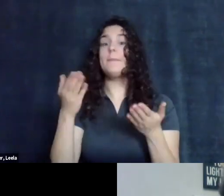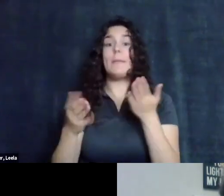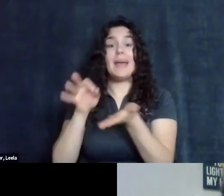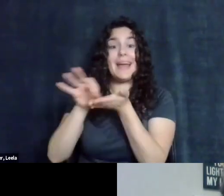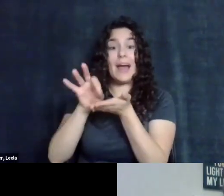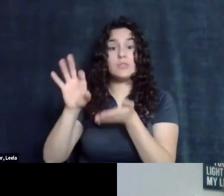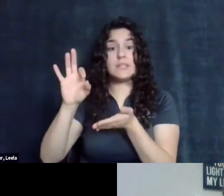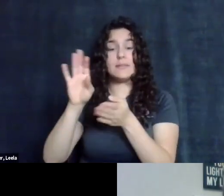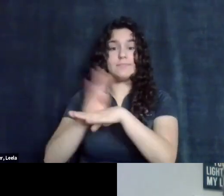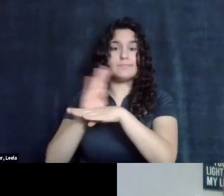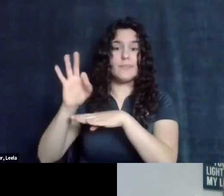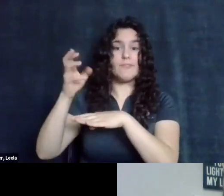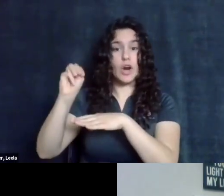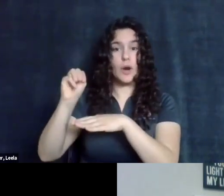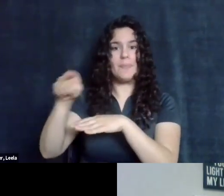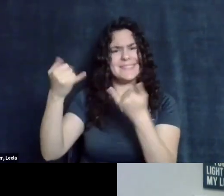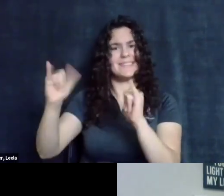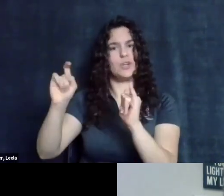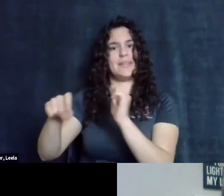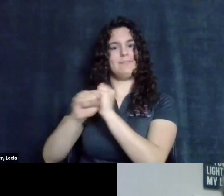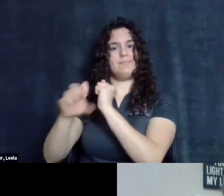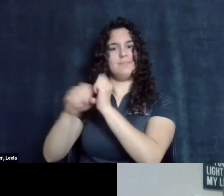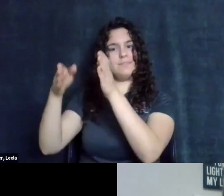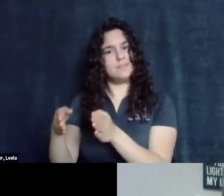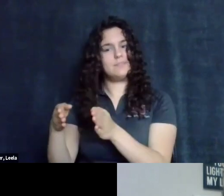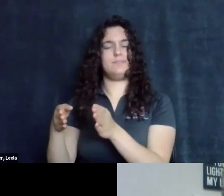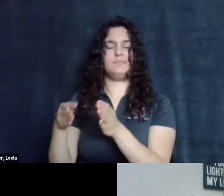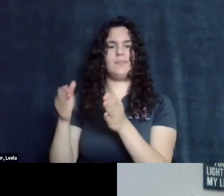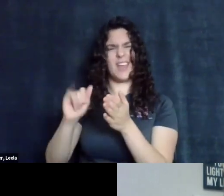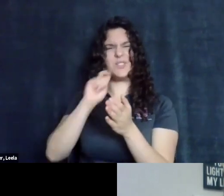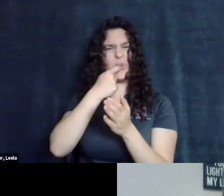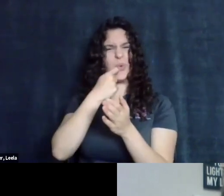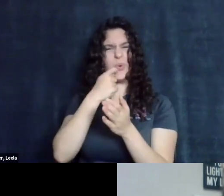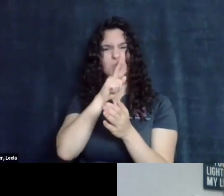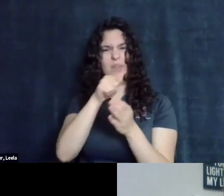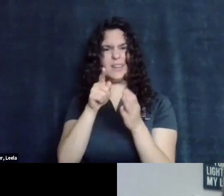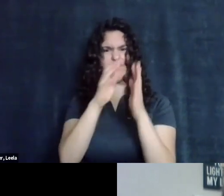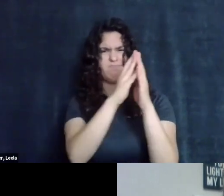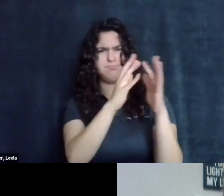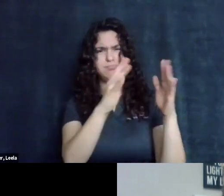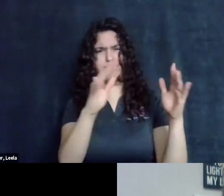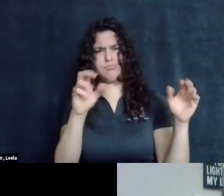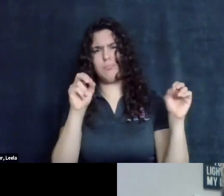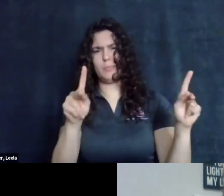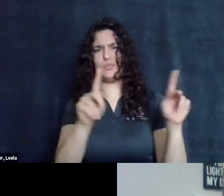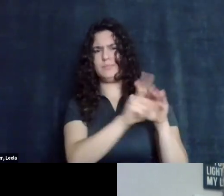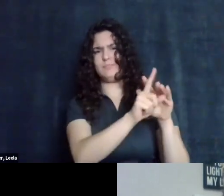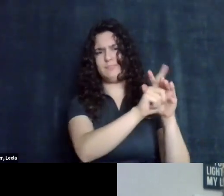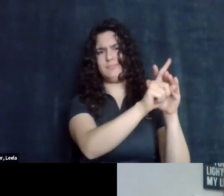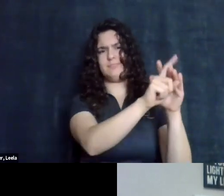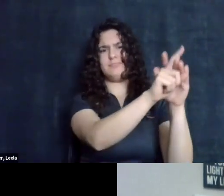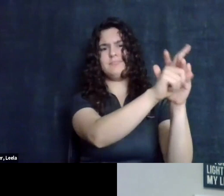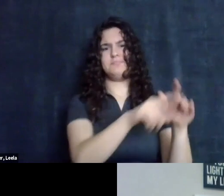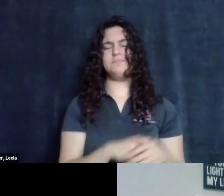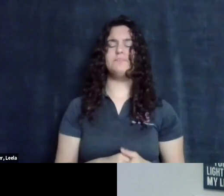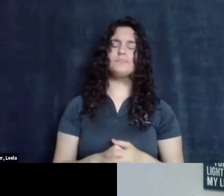still need marketing to be done. So that's the cool thing about being a management and marketing major. There's always job opportunities out there for you